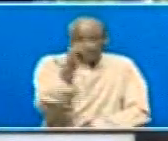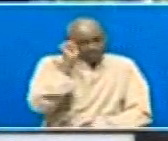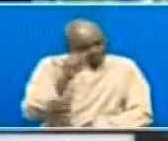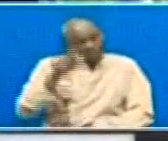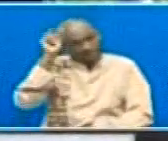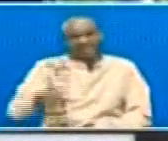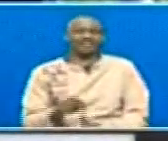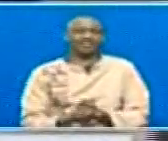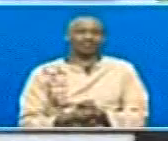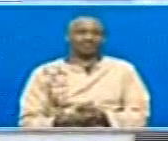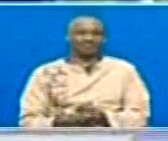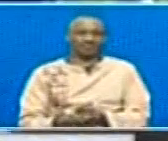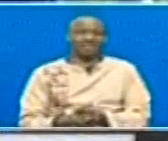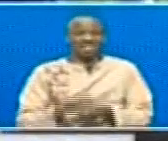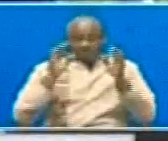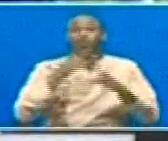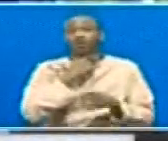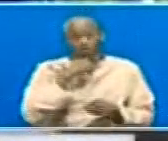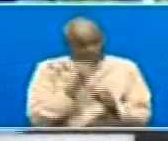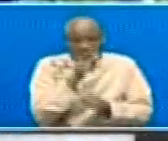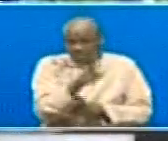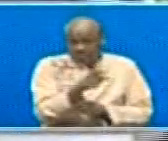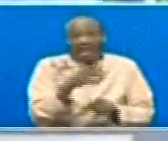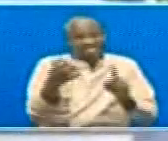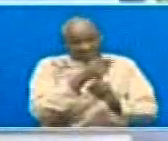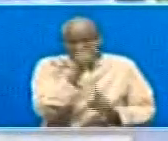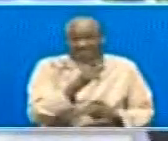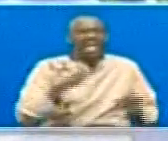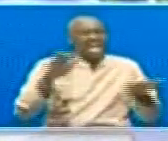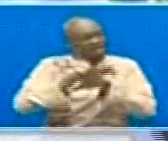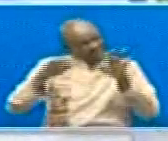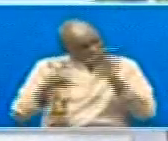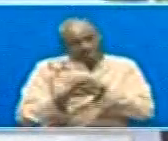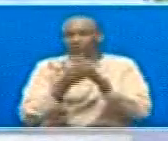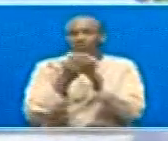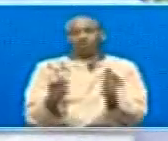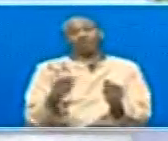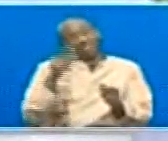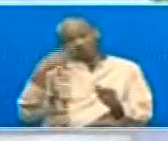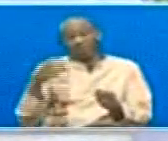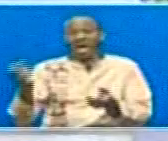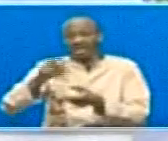ifanyika. Kama tujafanya mna hiyo, utafanya yote yale yote itakuwa ni bure.